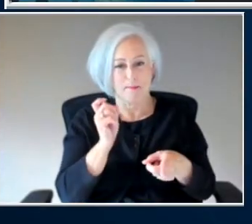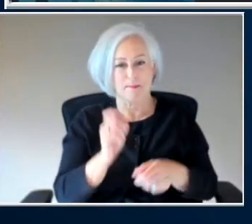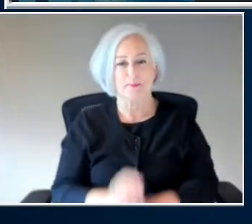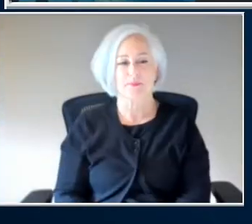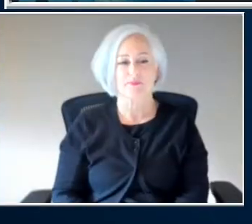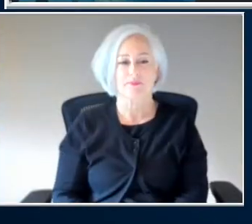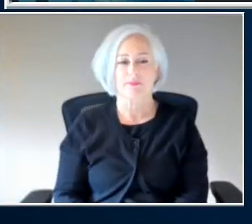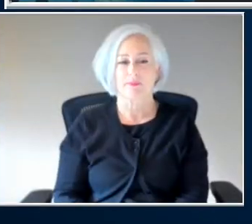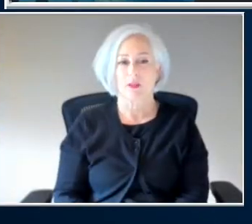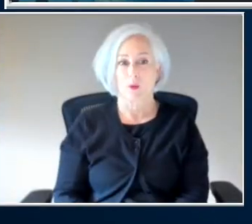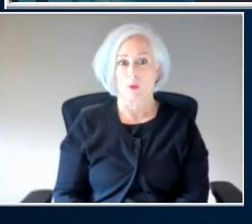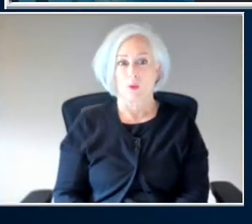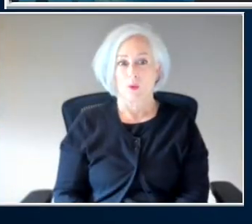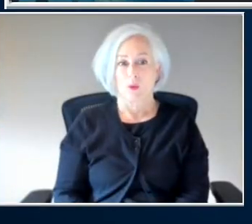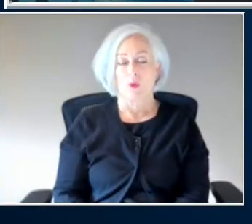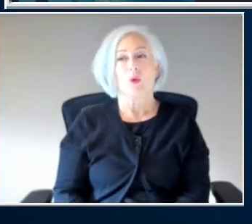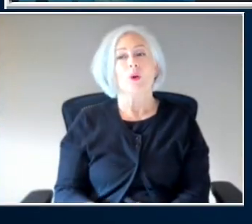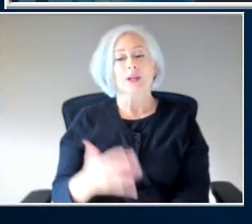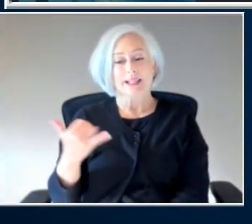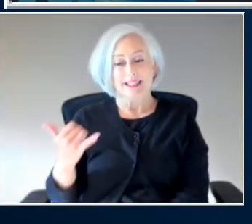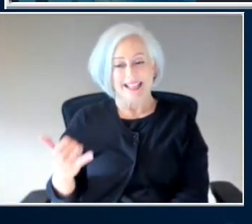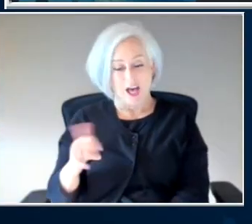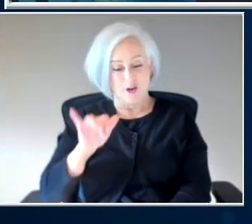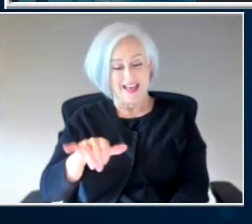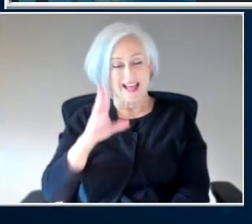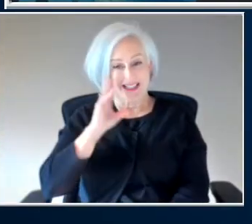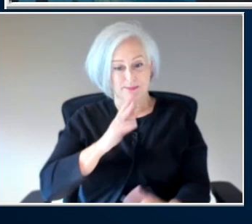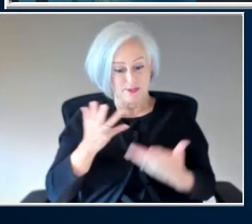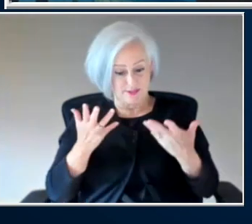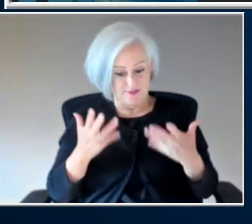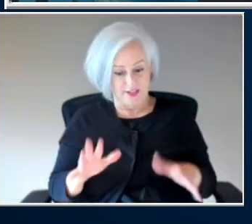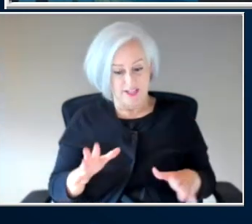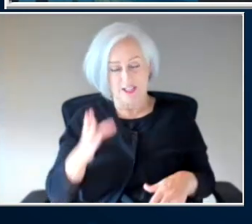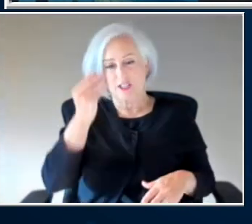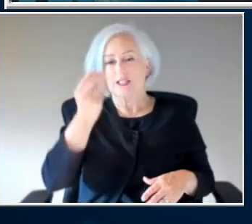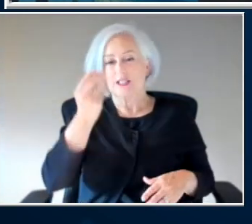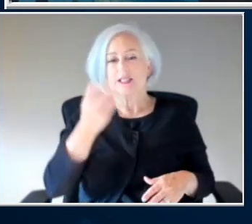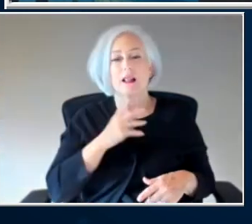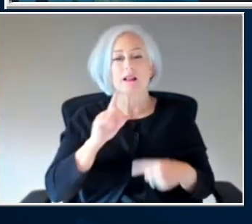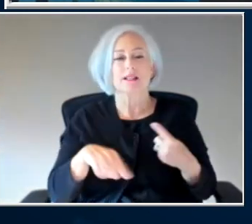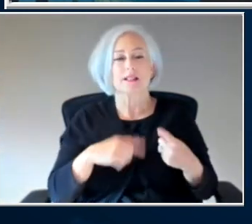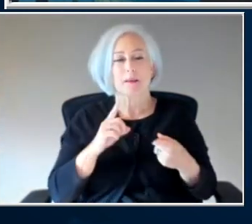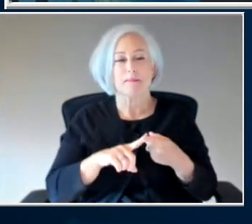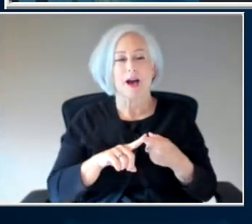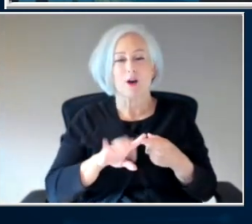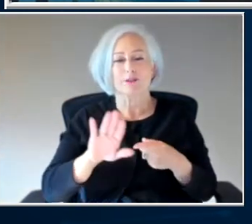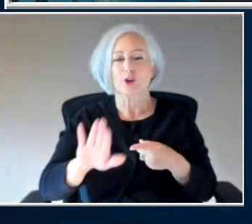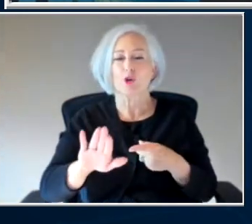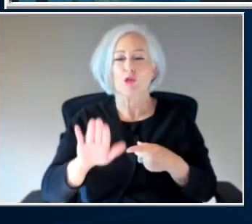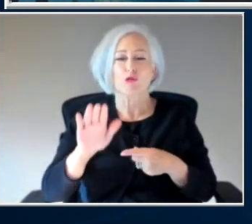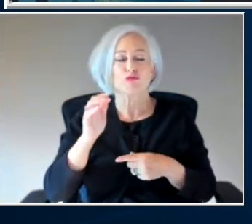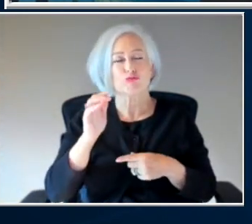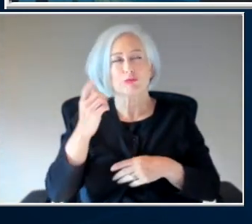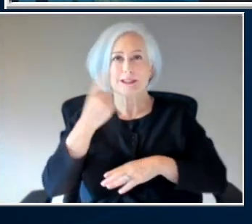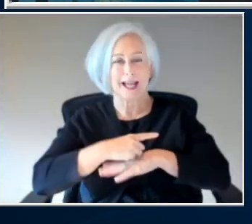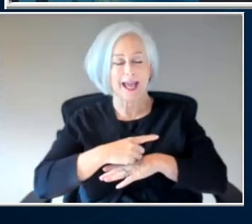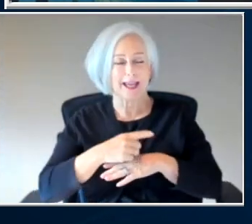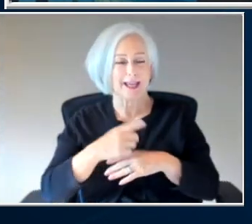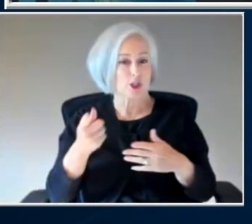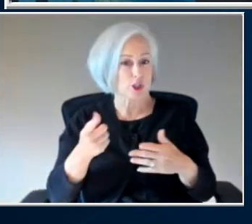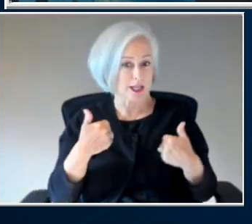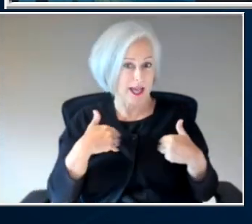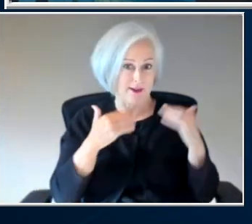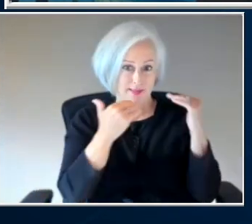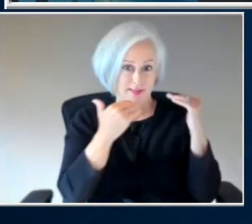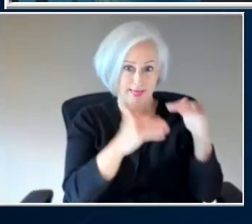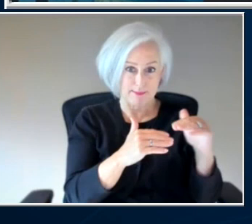So with this somewhat behind you, tell us about a day in the life of Addie. Are there any restrictions, or is she back to, is she